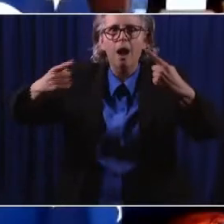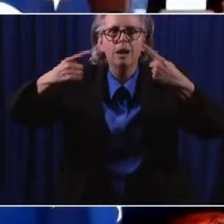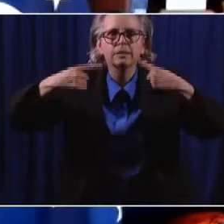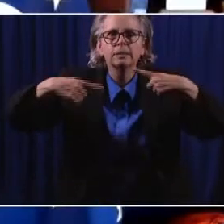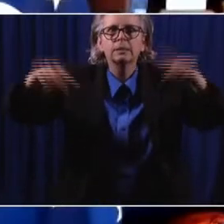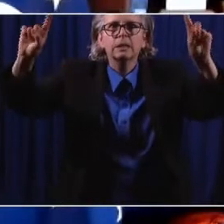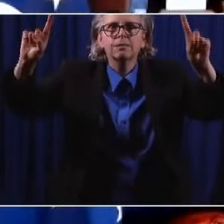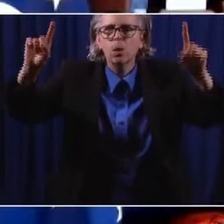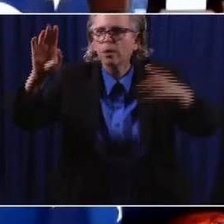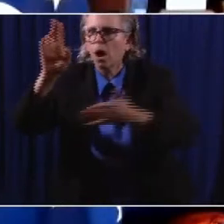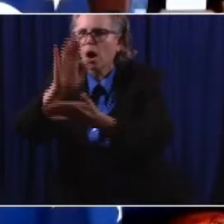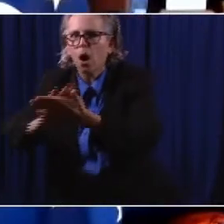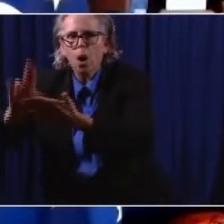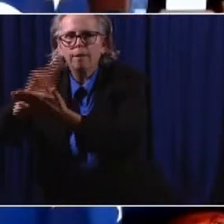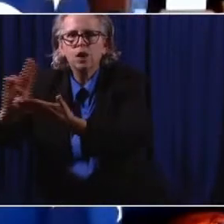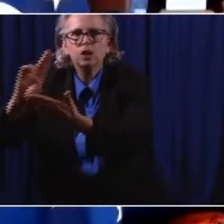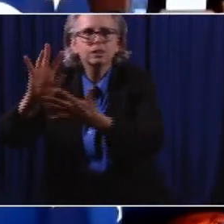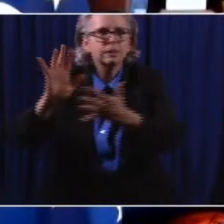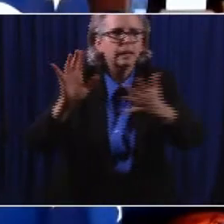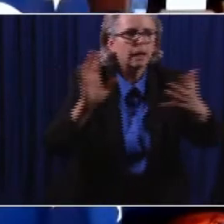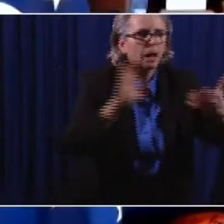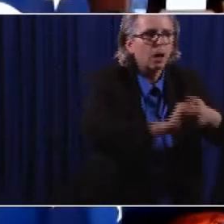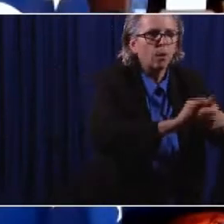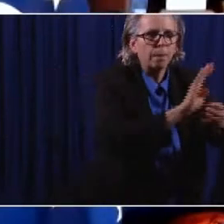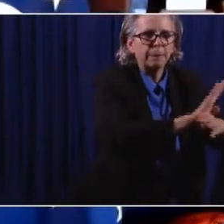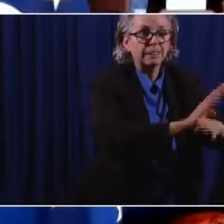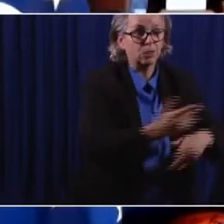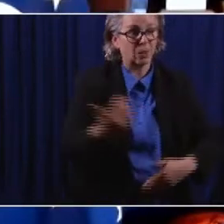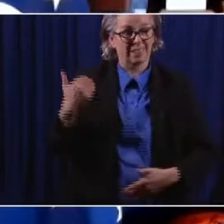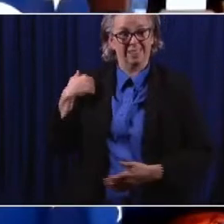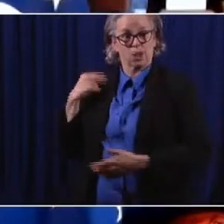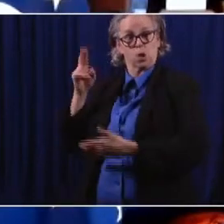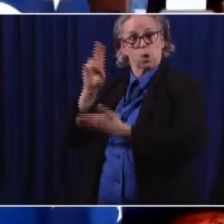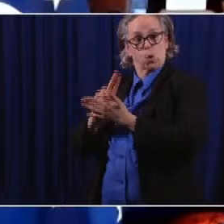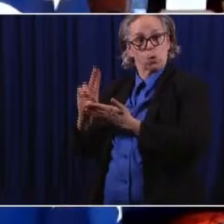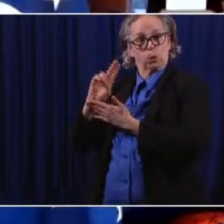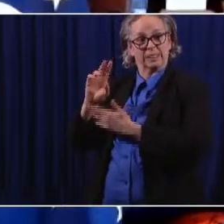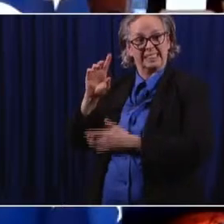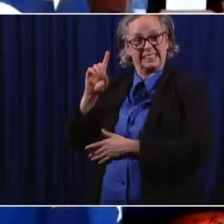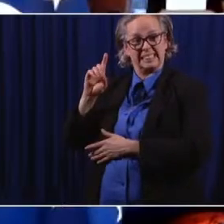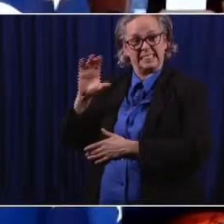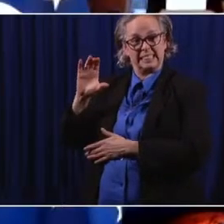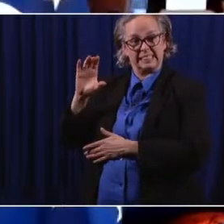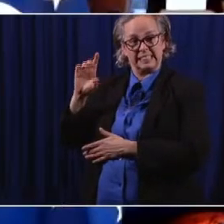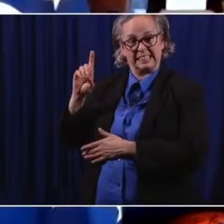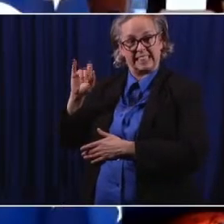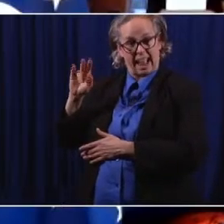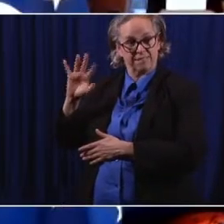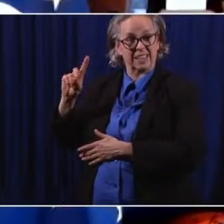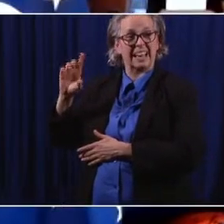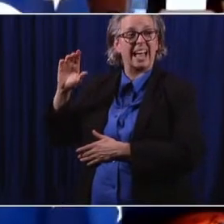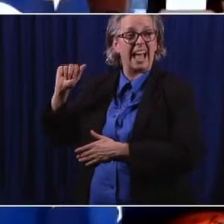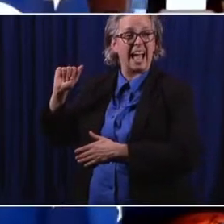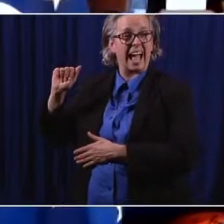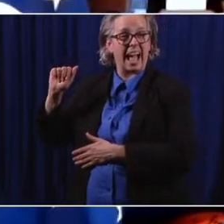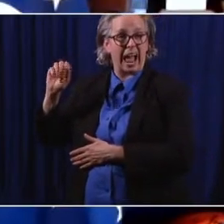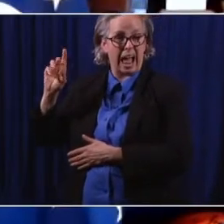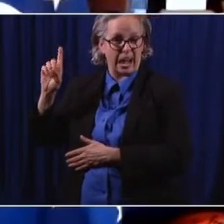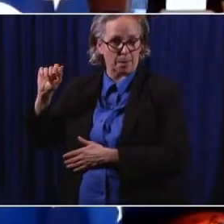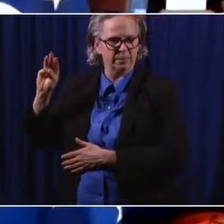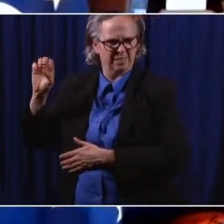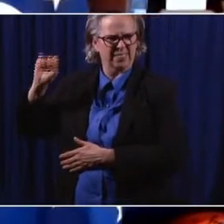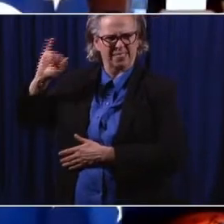last week with David Adams, who's UC's, the University of Cincinnati's Chief Innovation Officer and the head of the UC Research